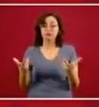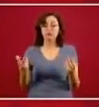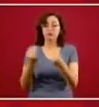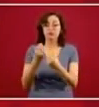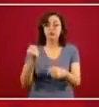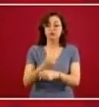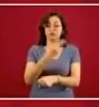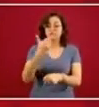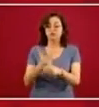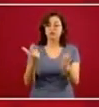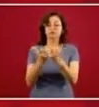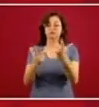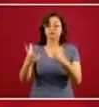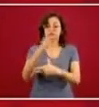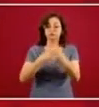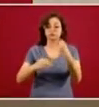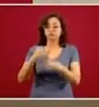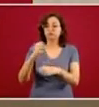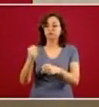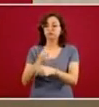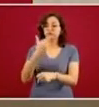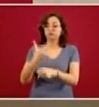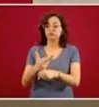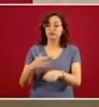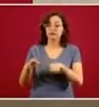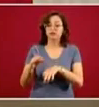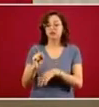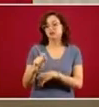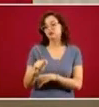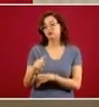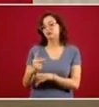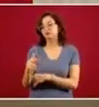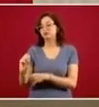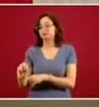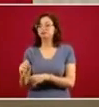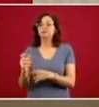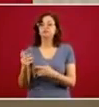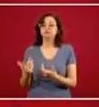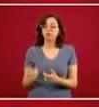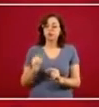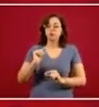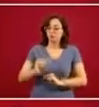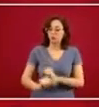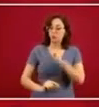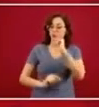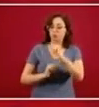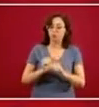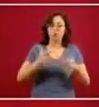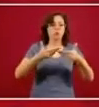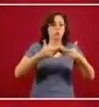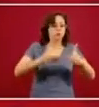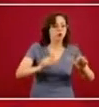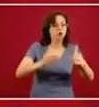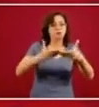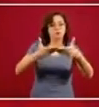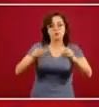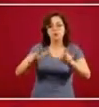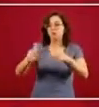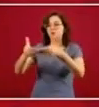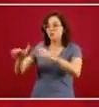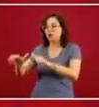that we will work in cooperation with the Ministry of Economy and the Ministry of